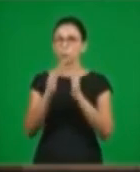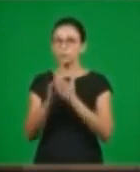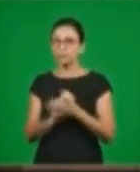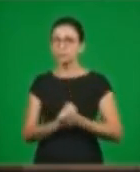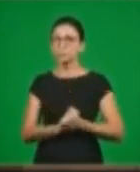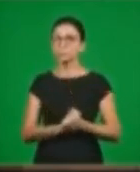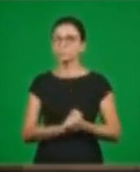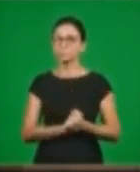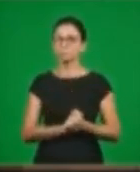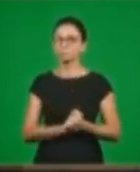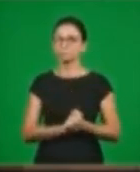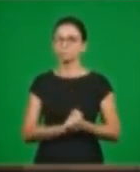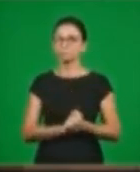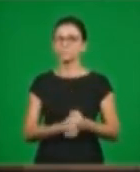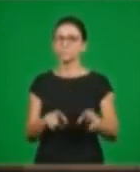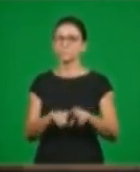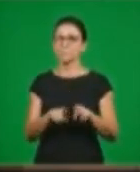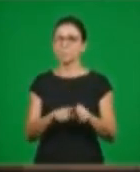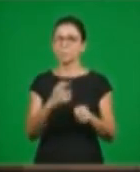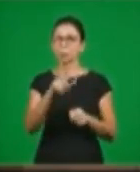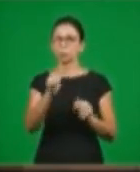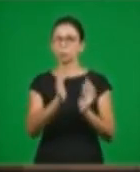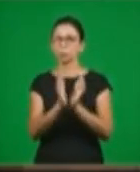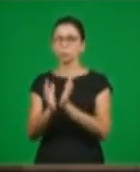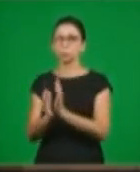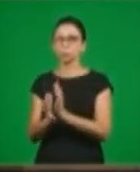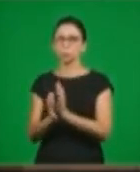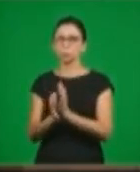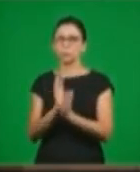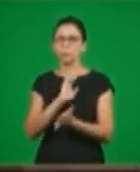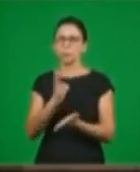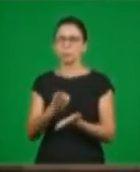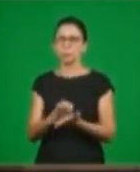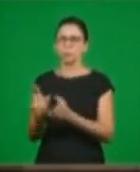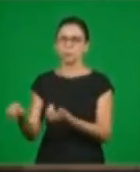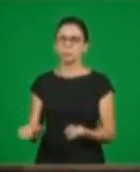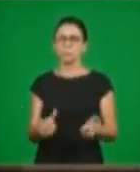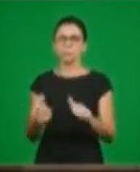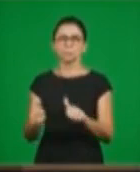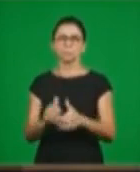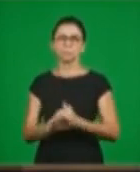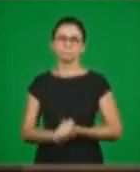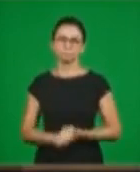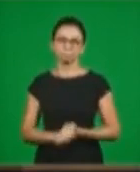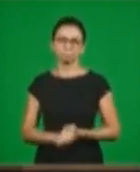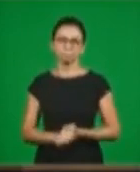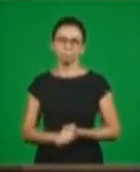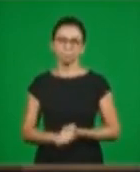Every day we're getting lessons.